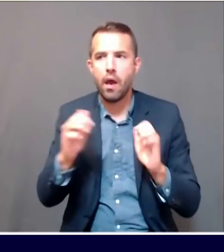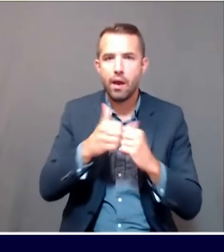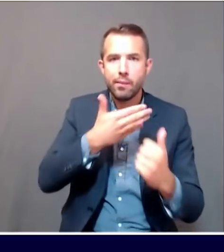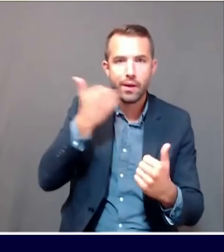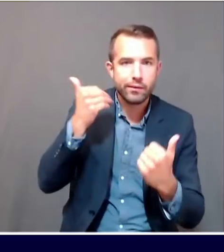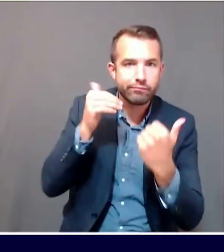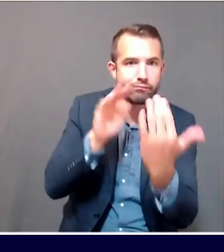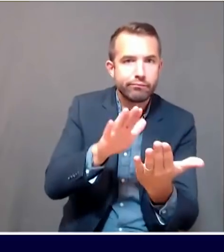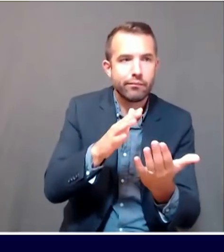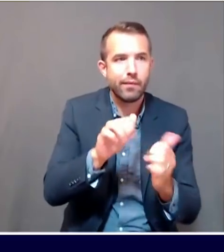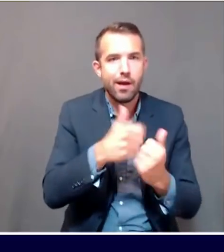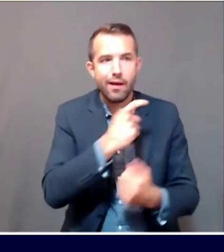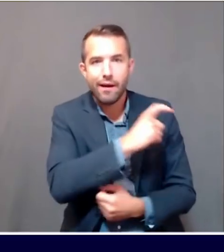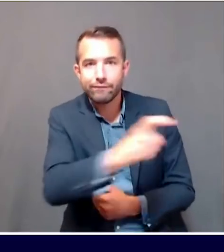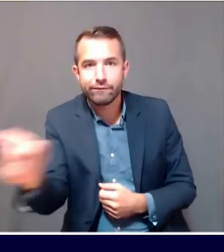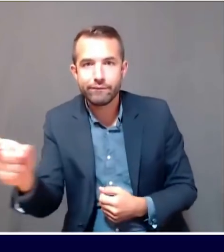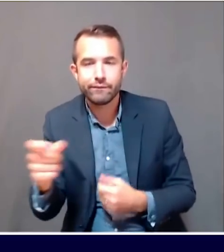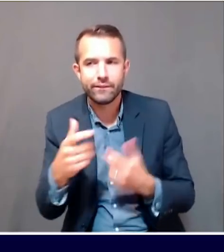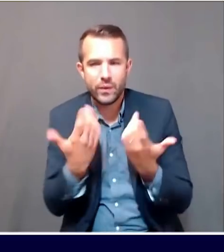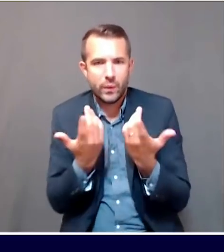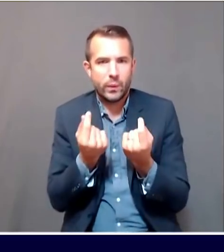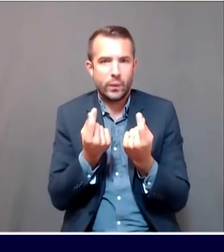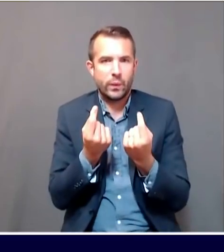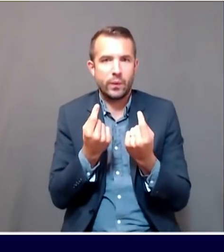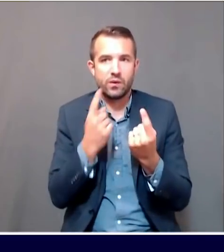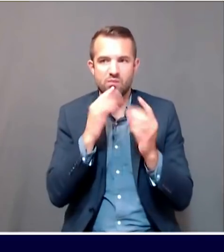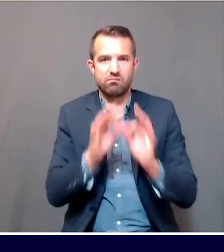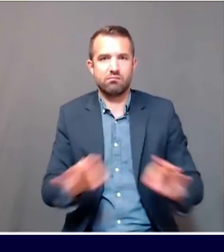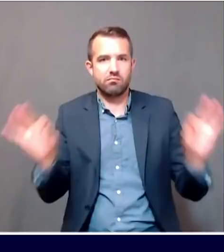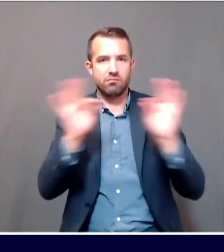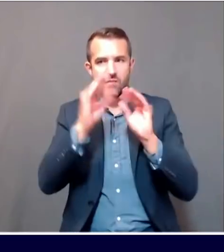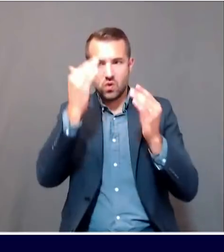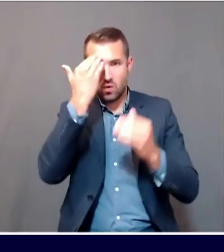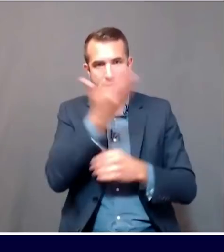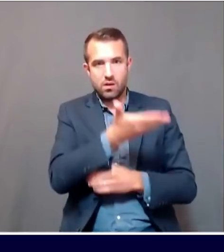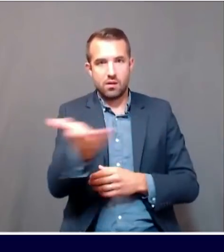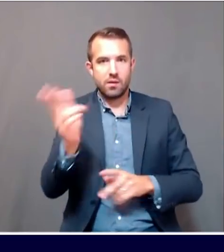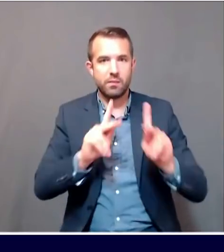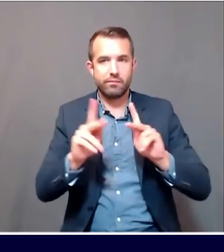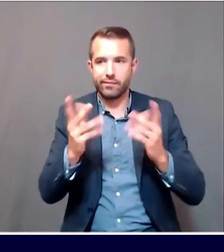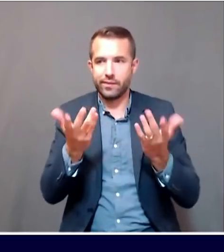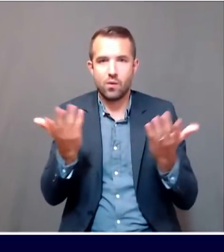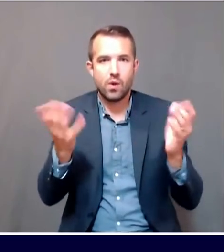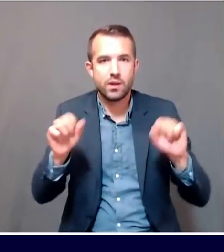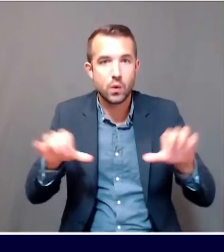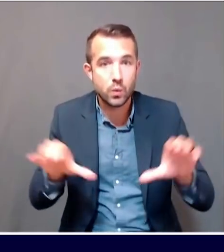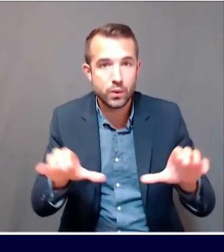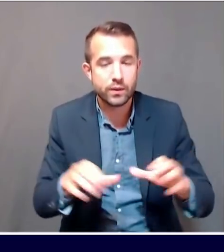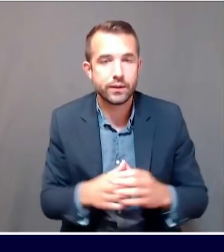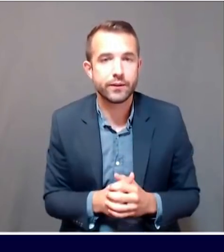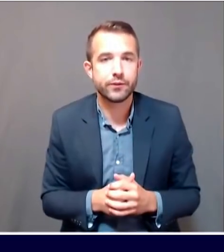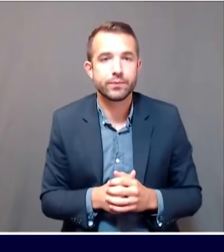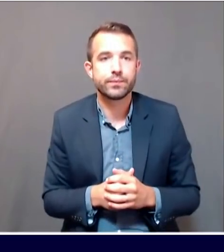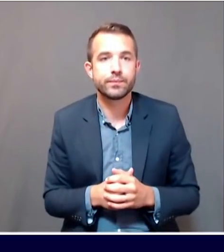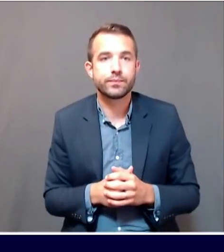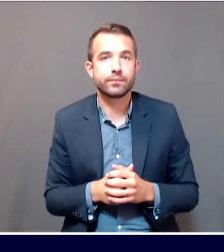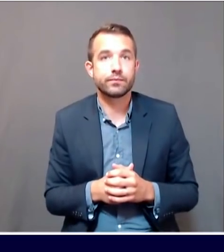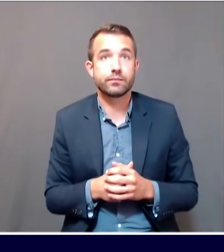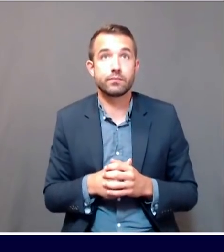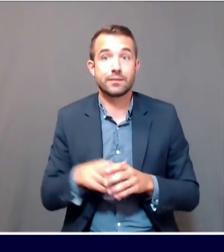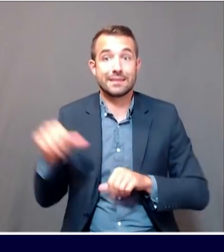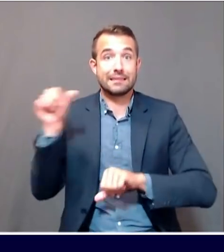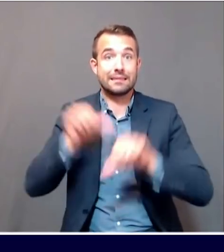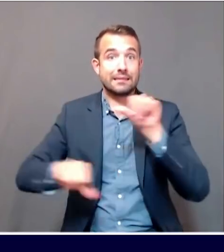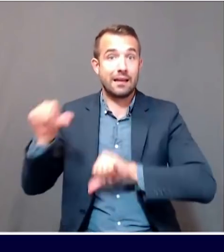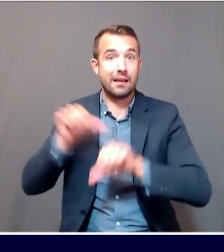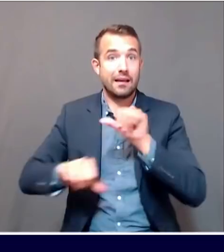of a potential COVID-19 vaccine. Let's start with the science. Right now,